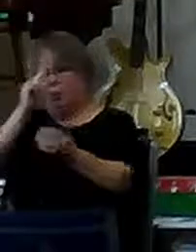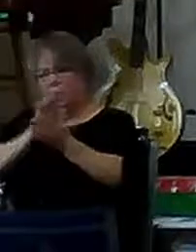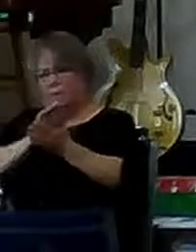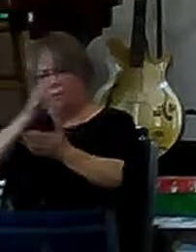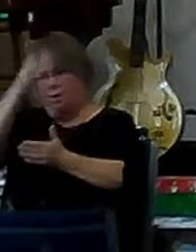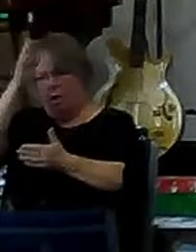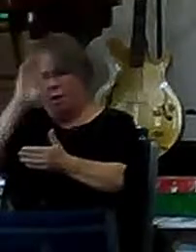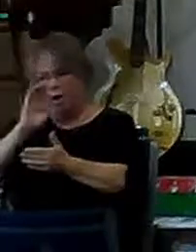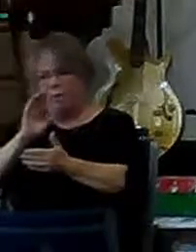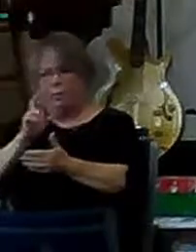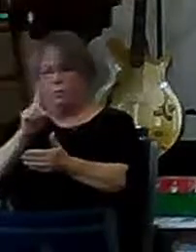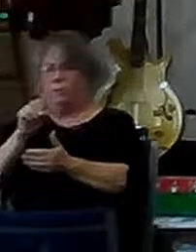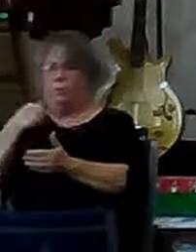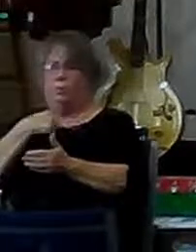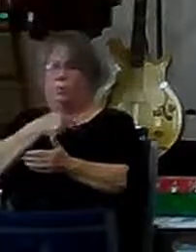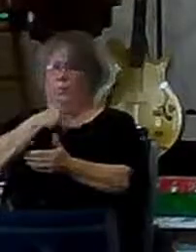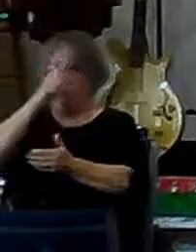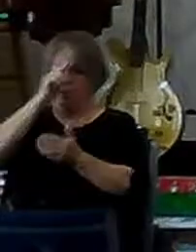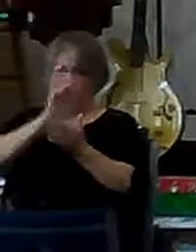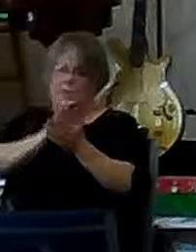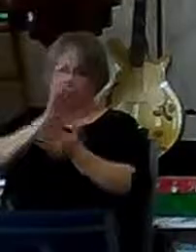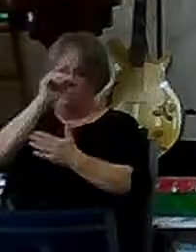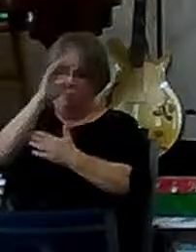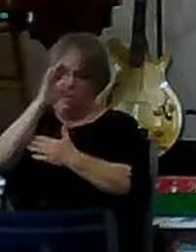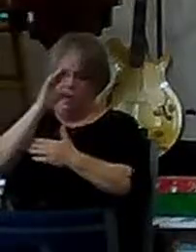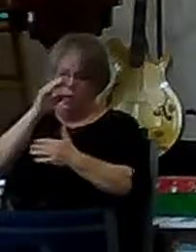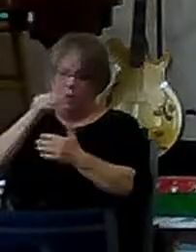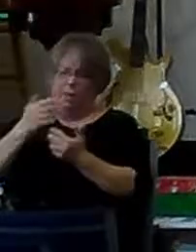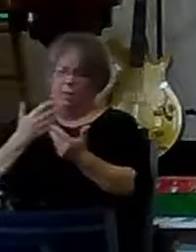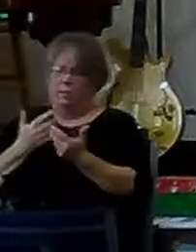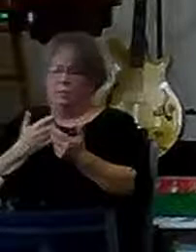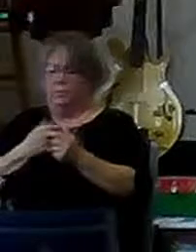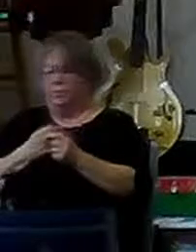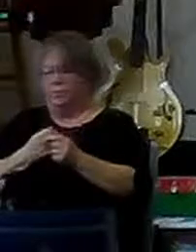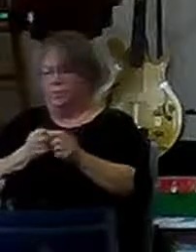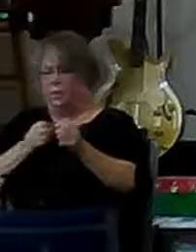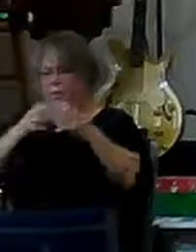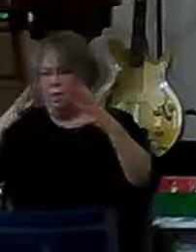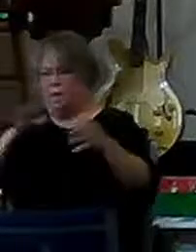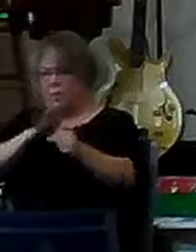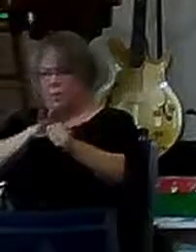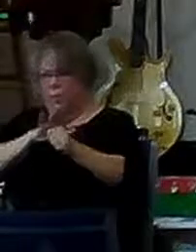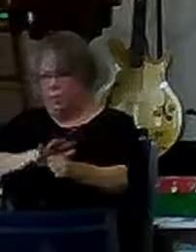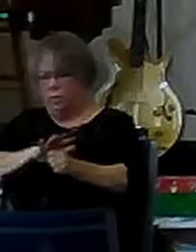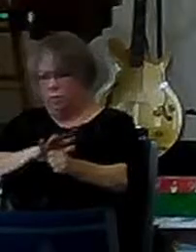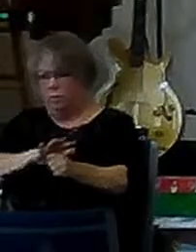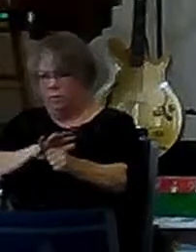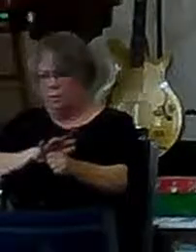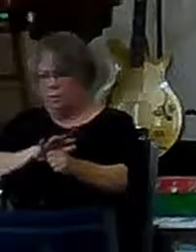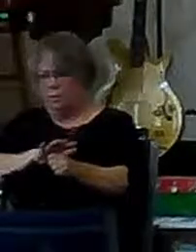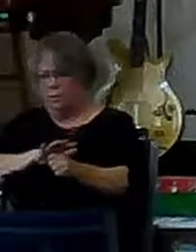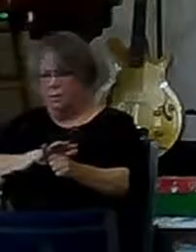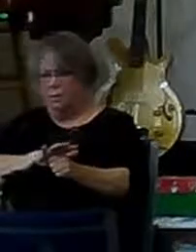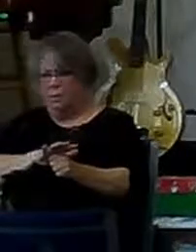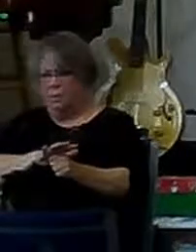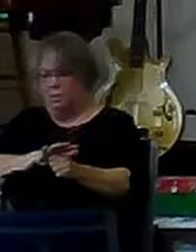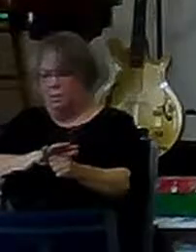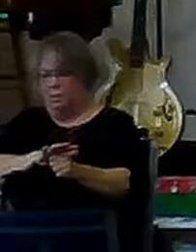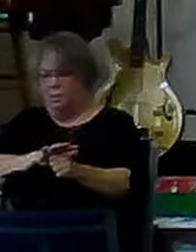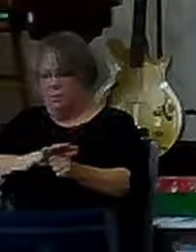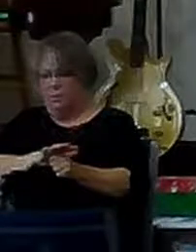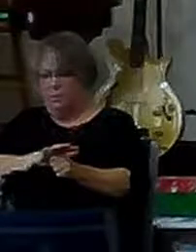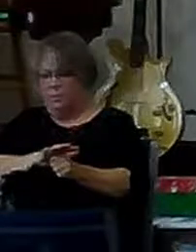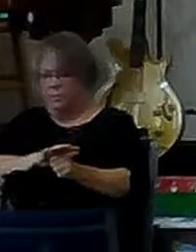Might I say something today that people don't want to hear? And so there's a great pressure to sometimes